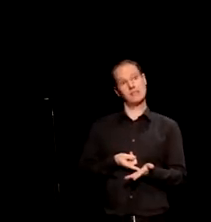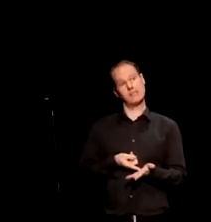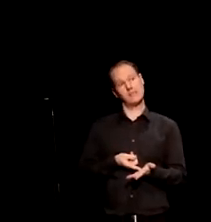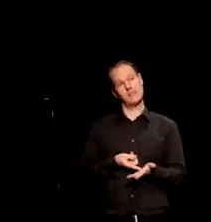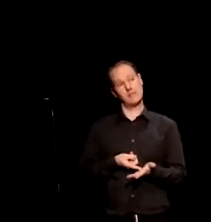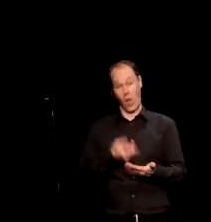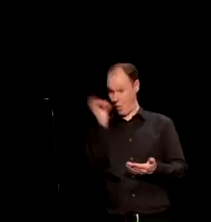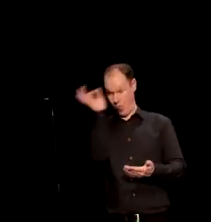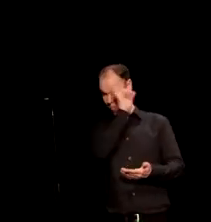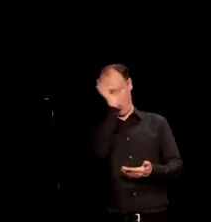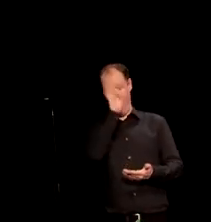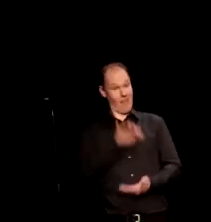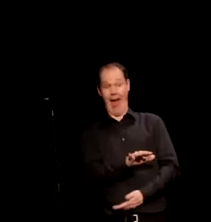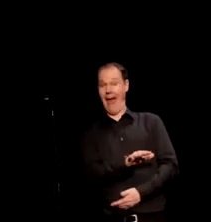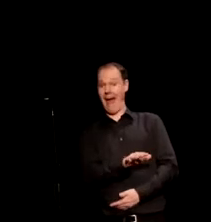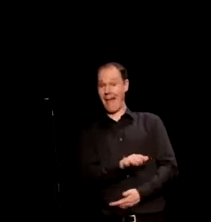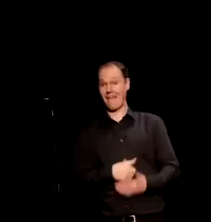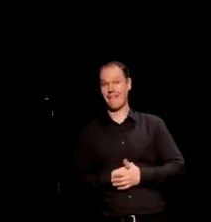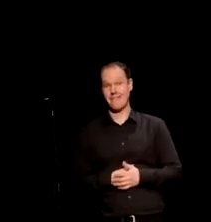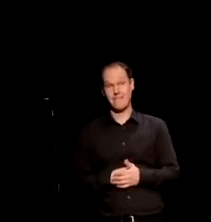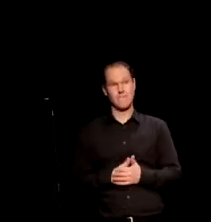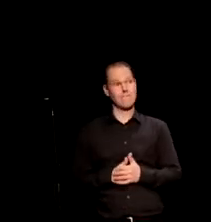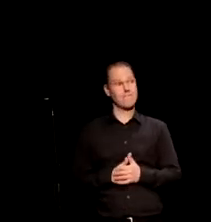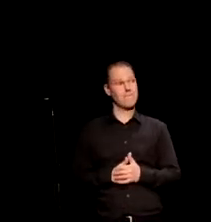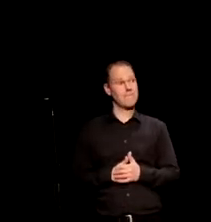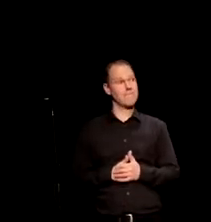And we didn't know it was there.